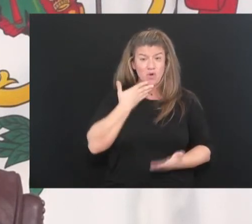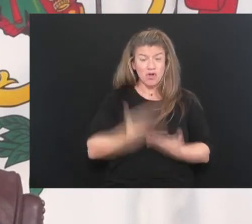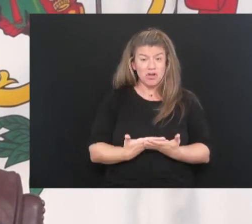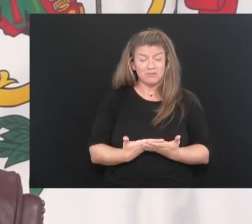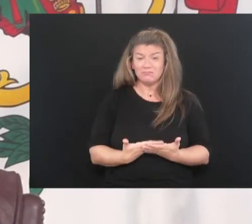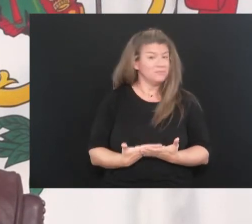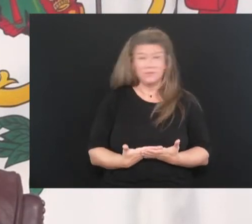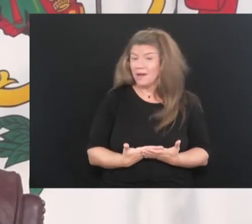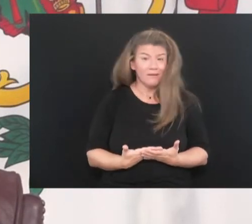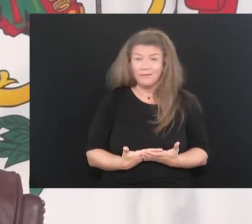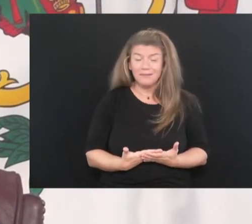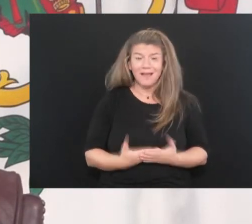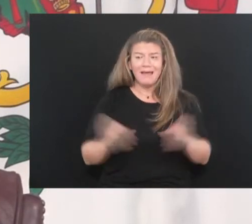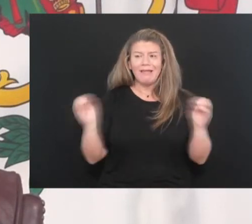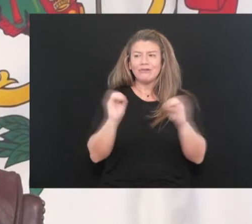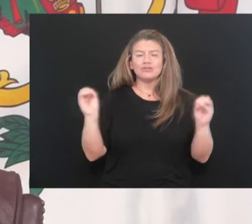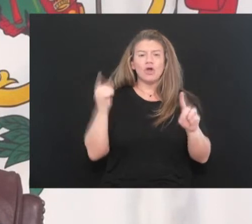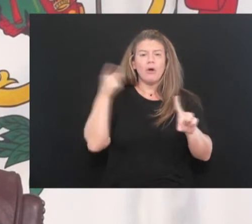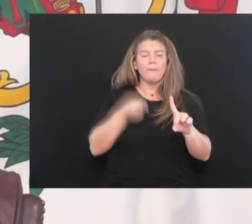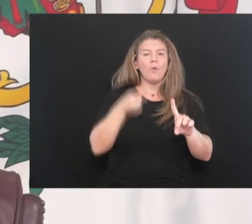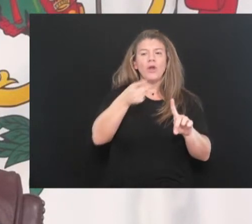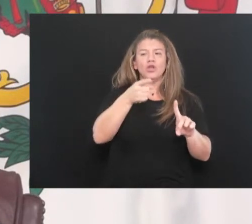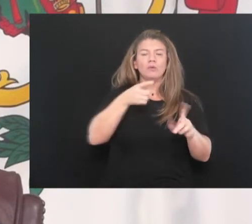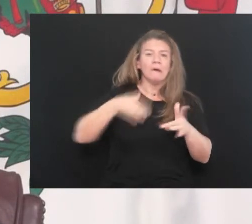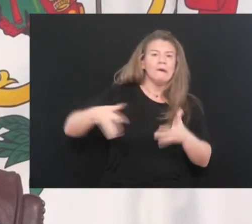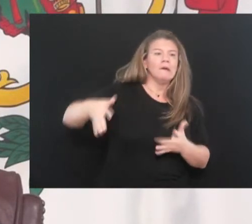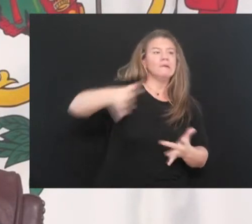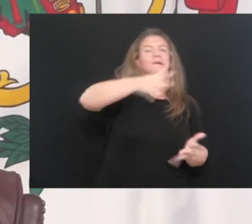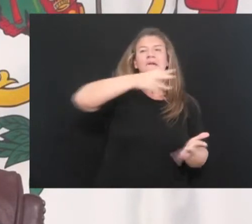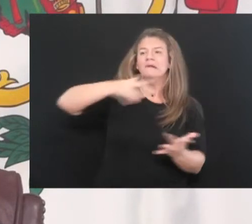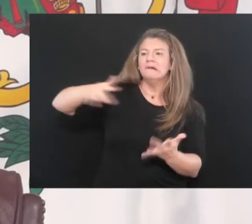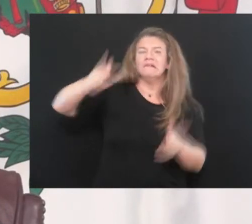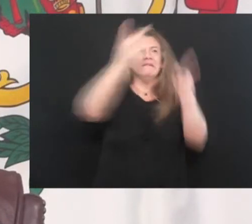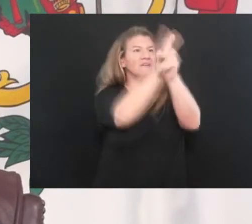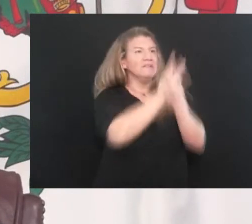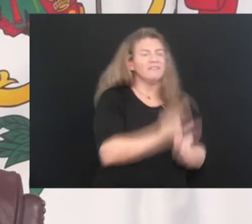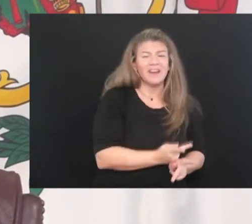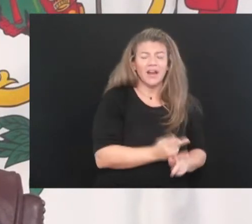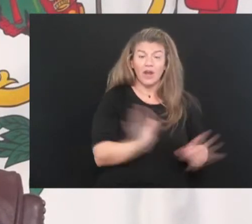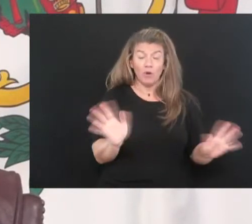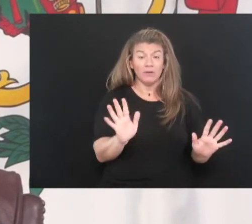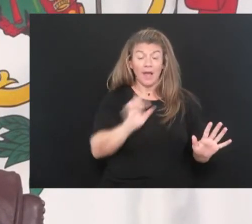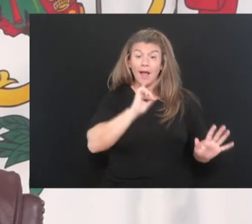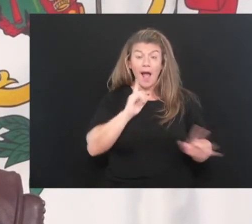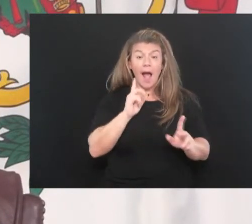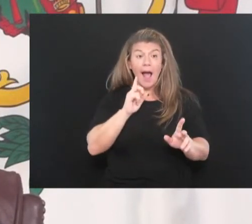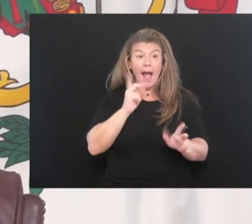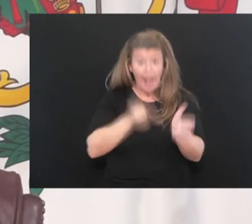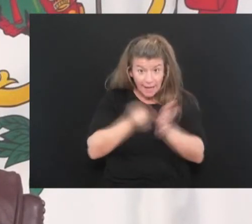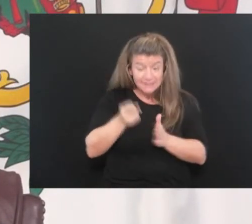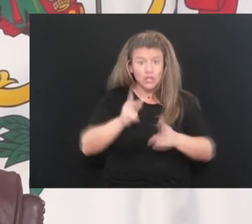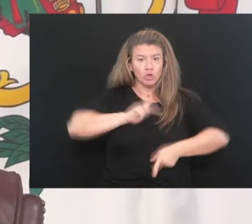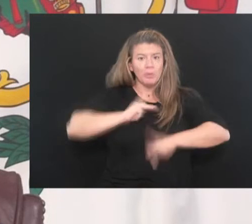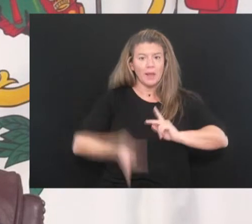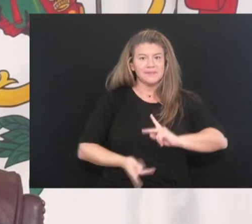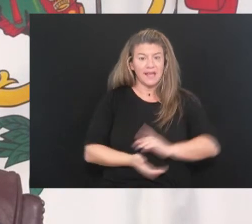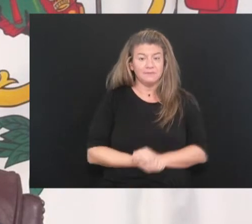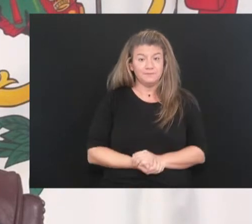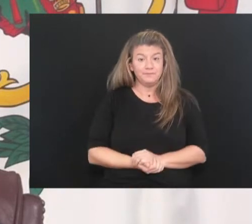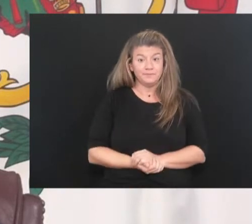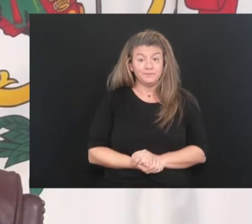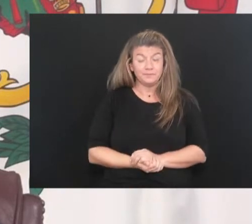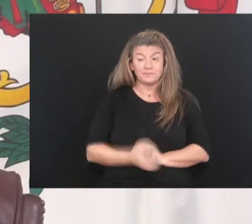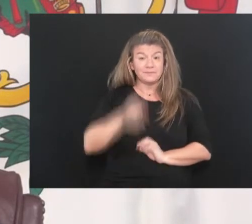point in dancing around all through the raindrops about it. You'd be really, really upset if